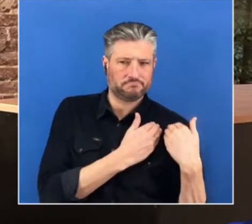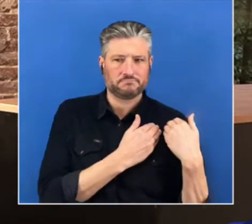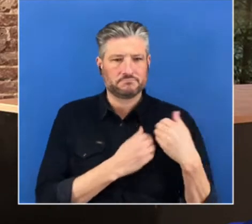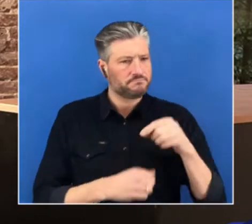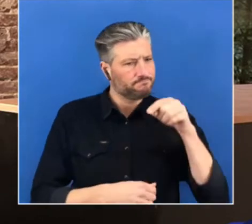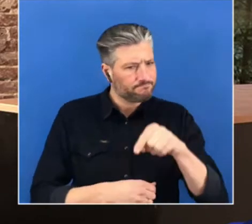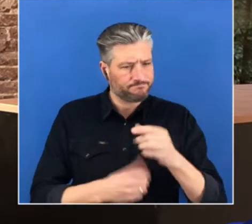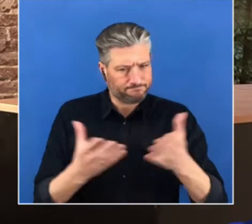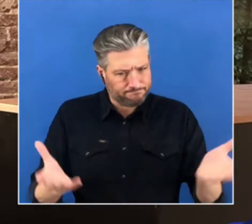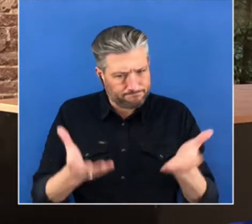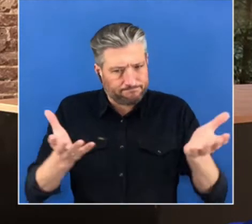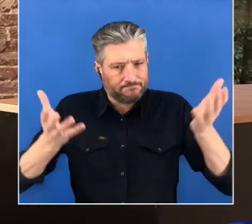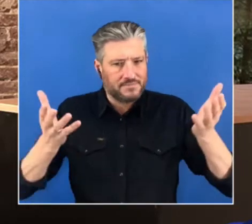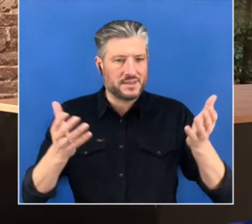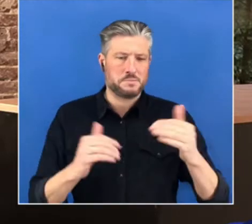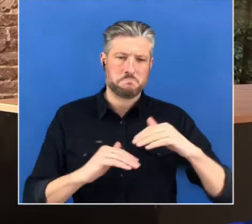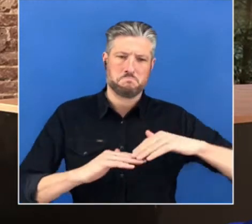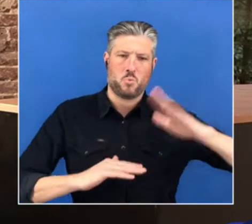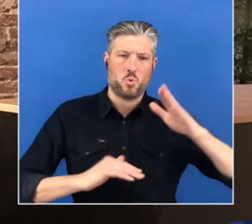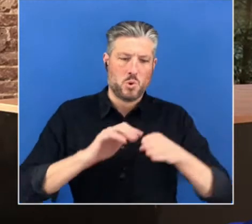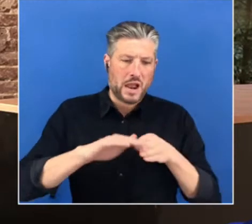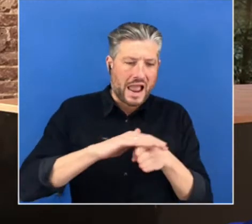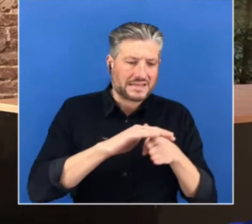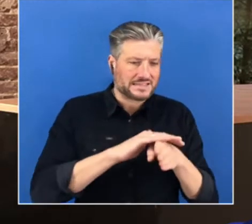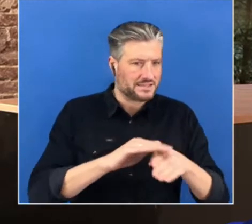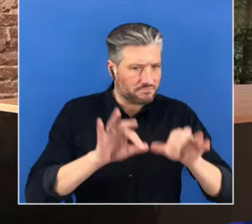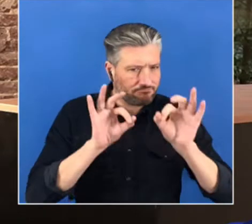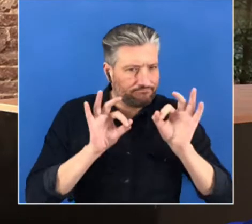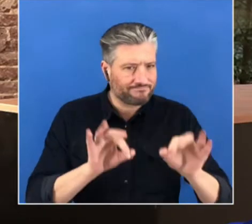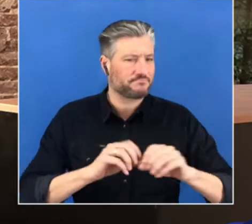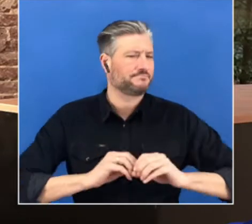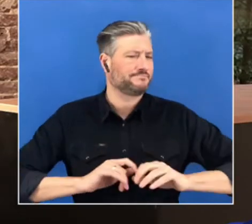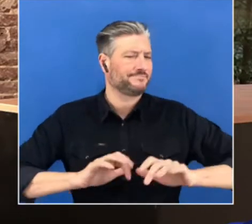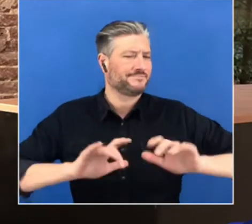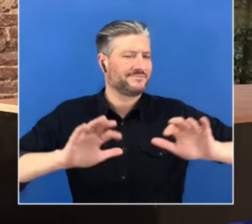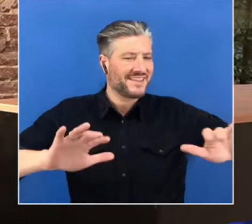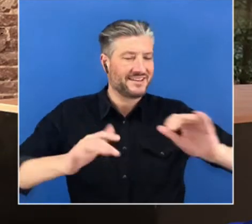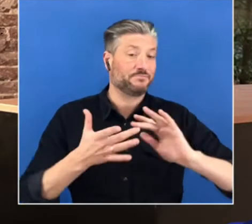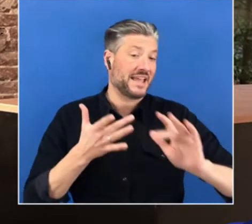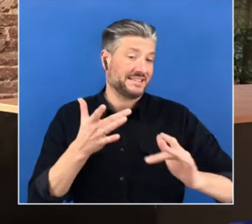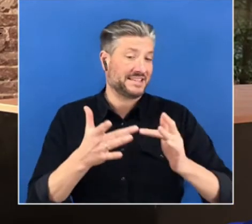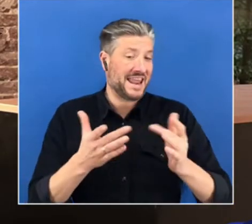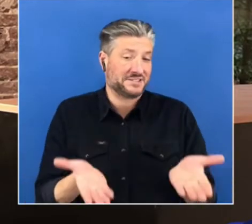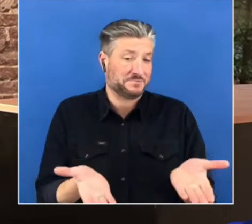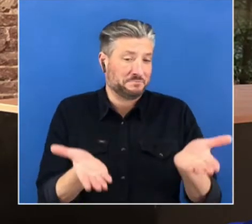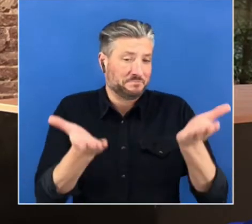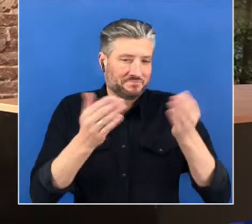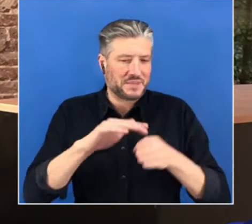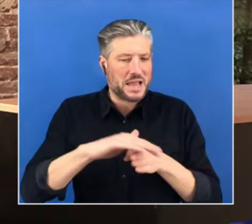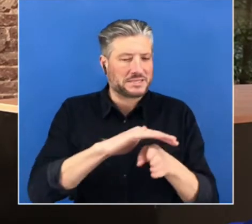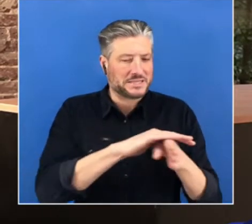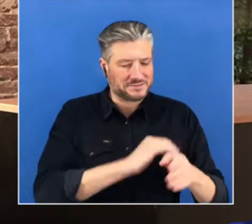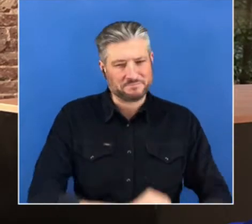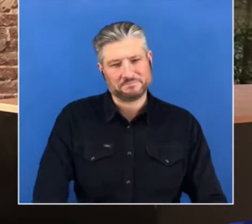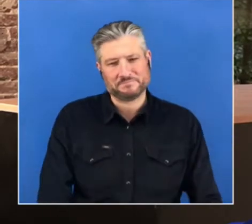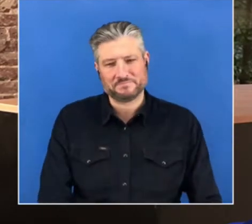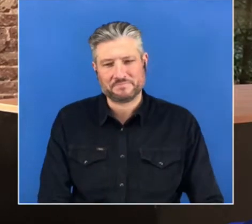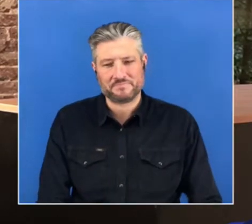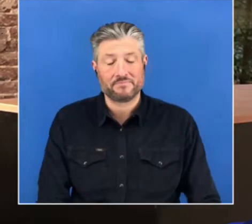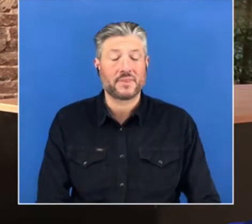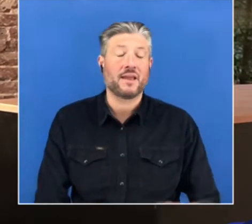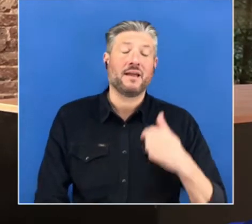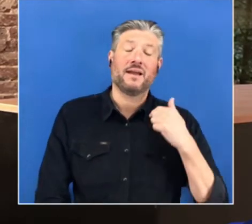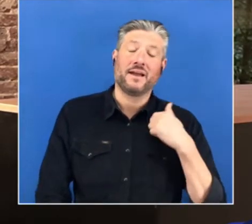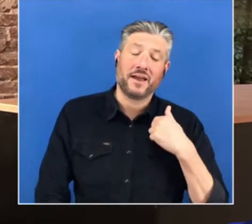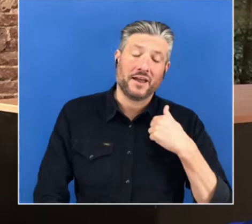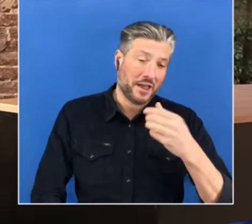place, basically for everyone. And here's a fun fact, Adrián. I know that you